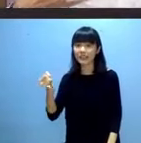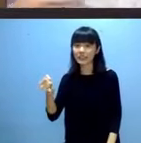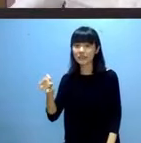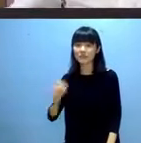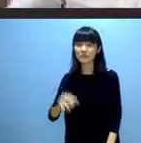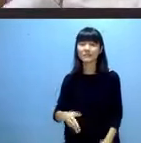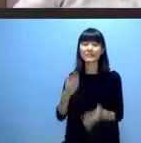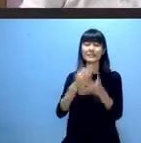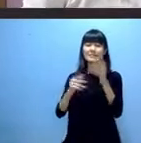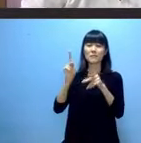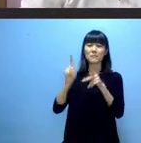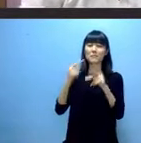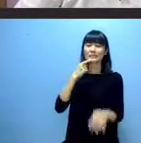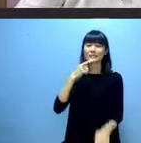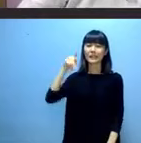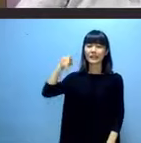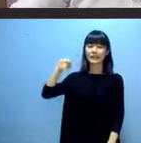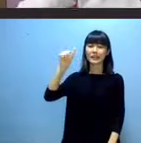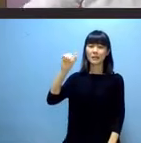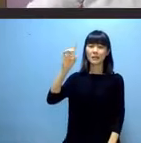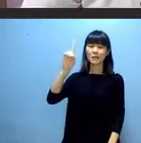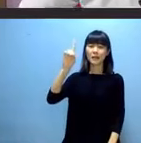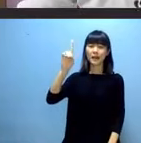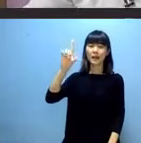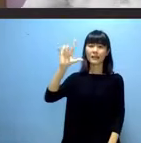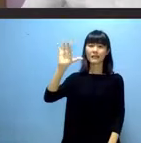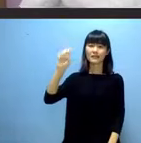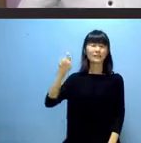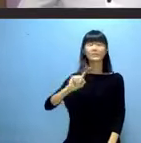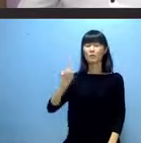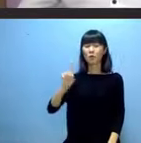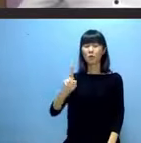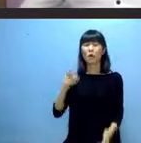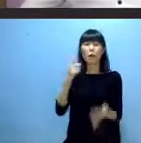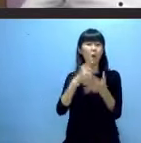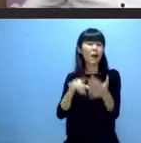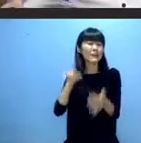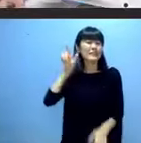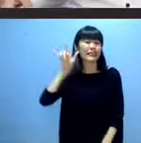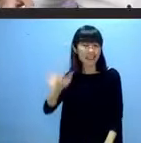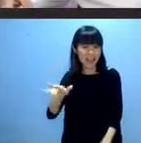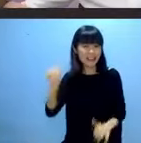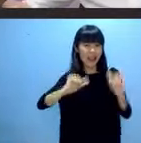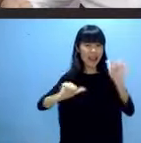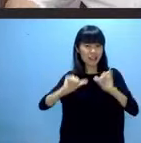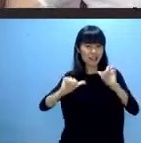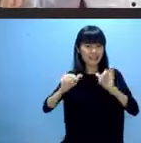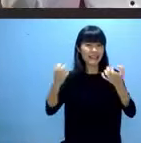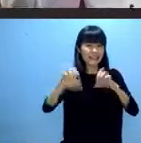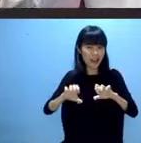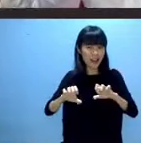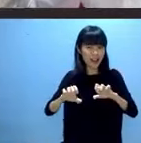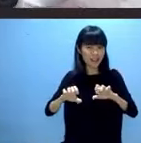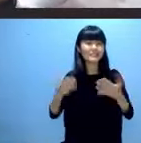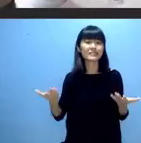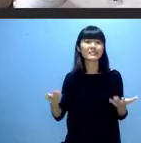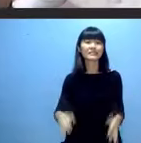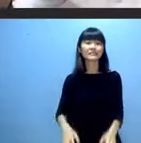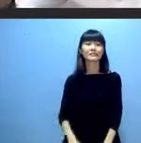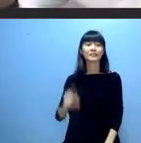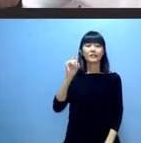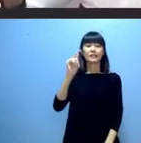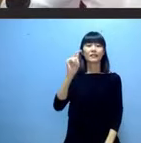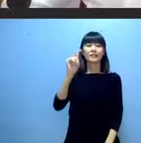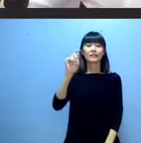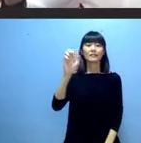my instruction need to be better. Okay. But you're very close. Yeah. Teresa Hengs. Teresa Heng, another one that